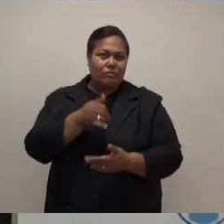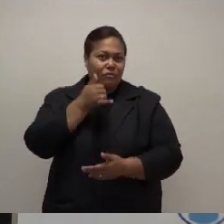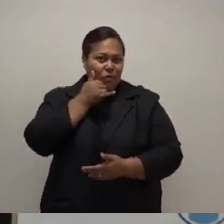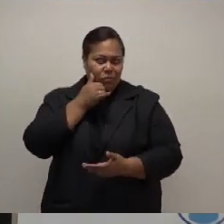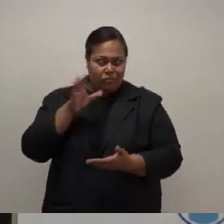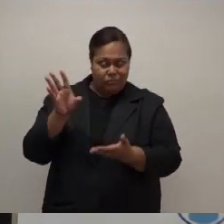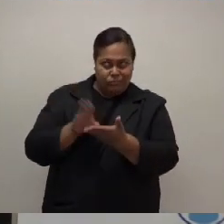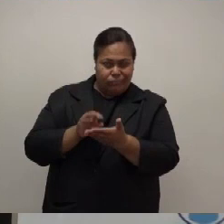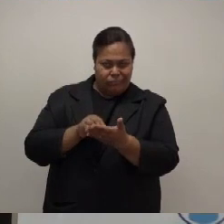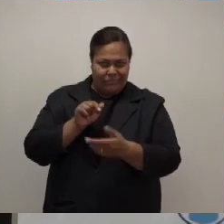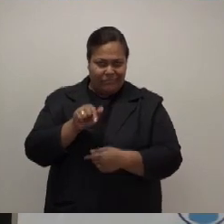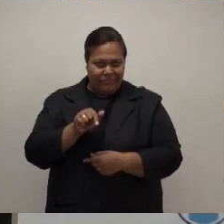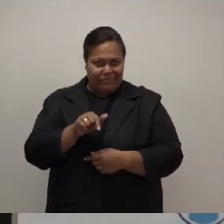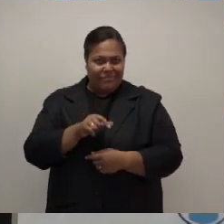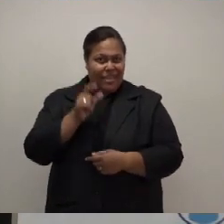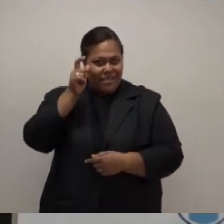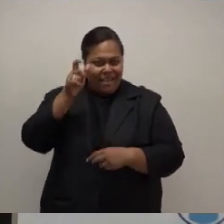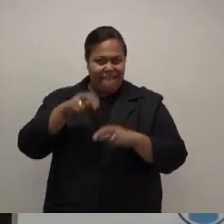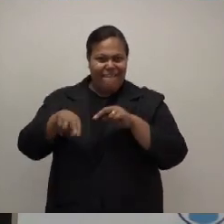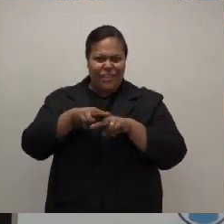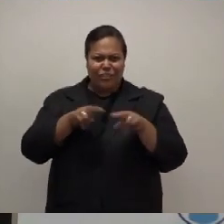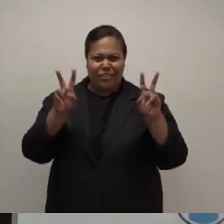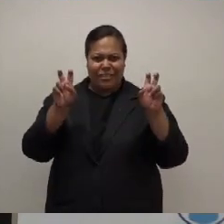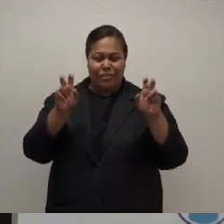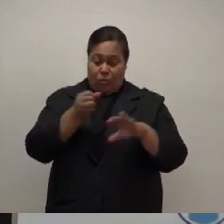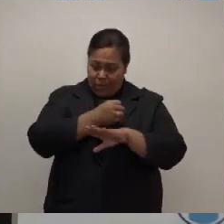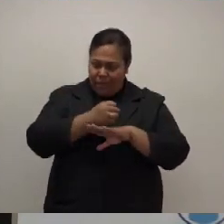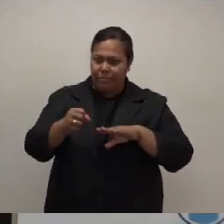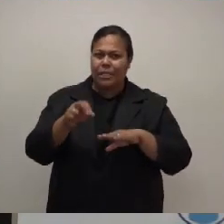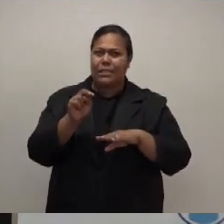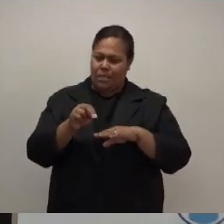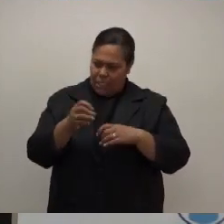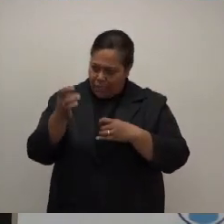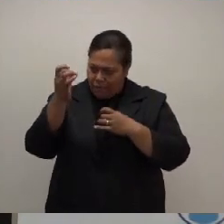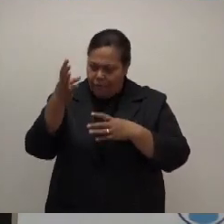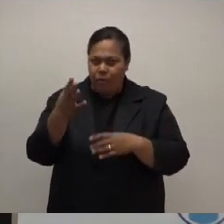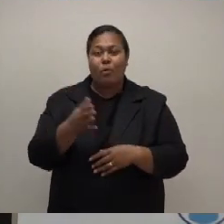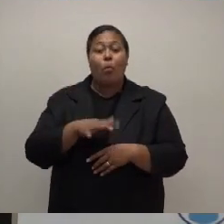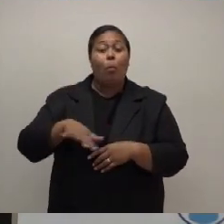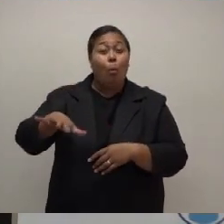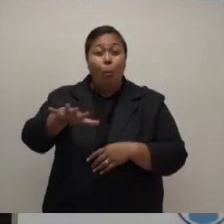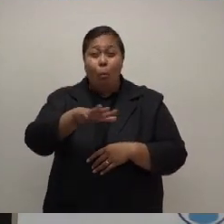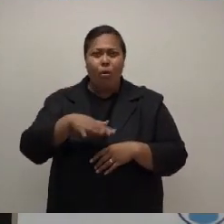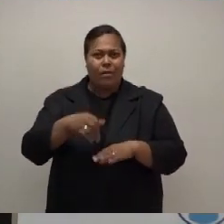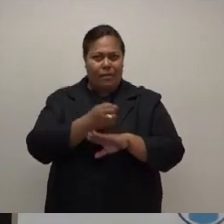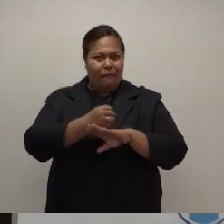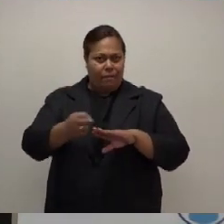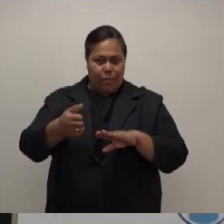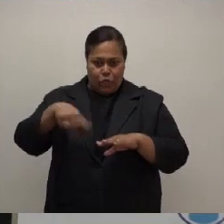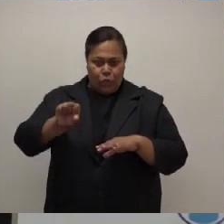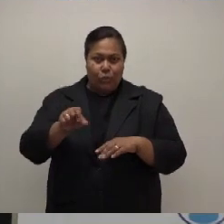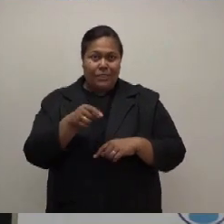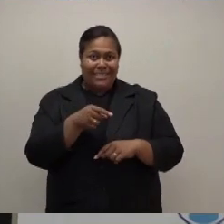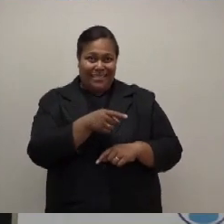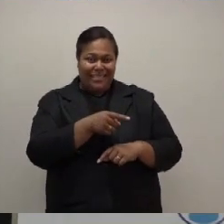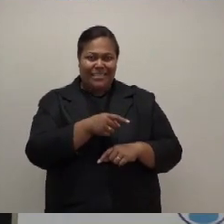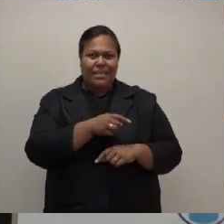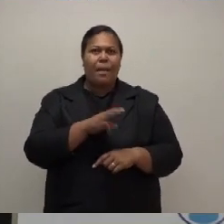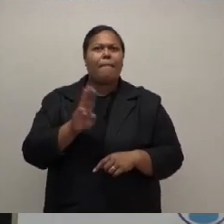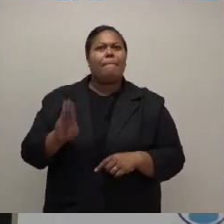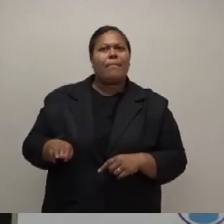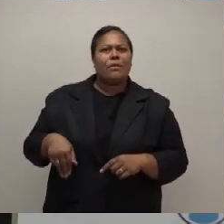Government is leading that push through example by mandating that all users of government-issued phones, members of the disciplined